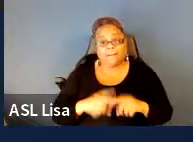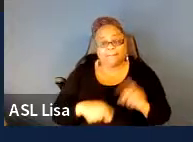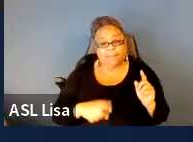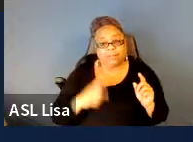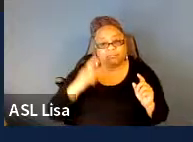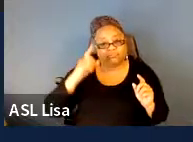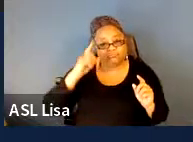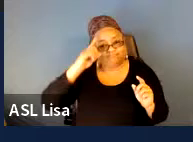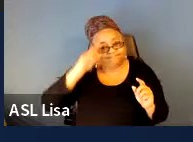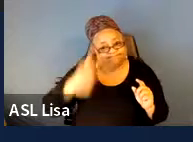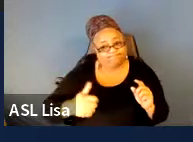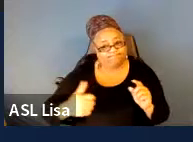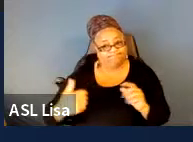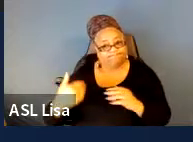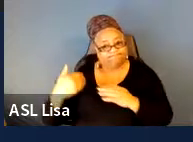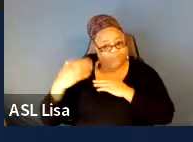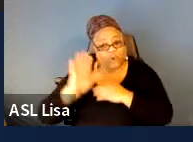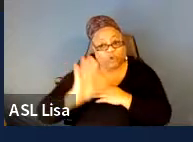under equivalent